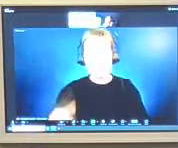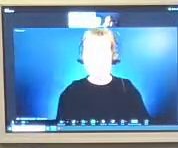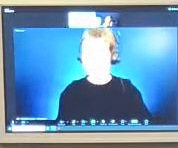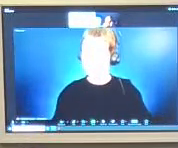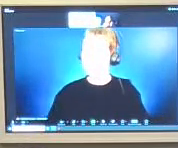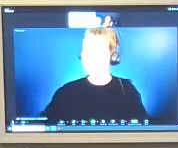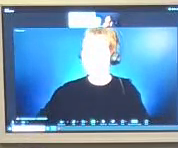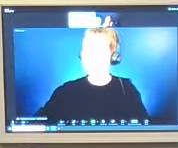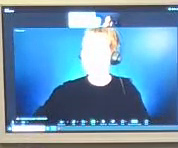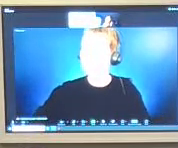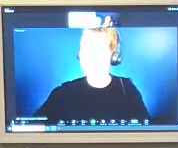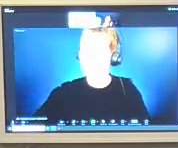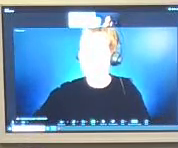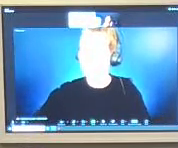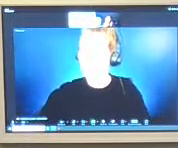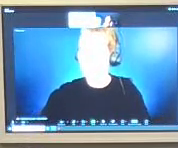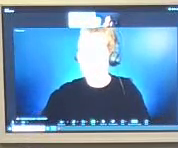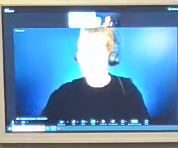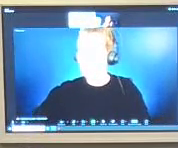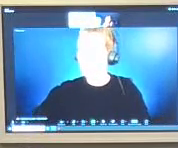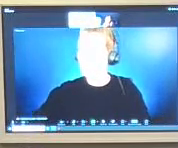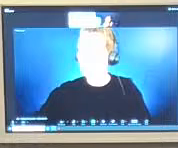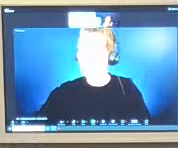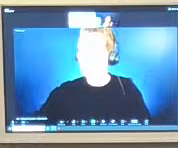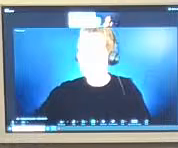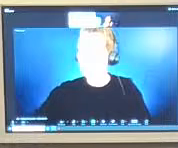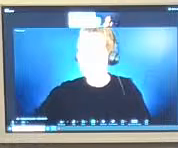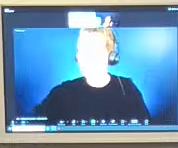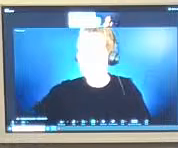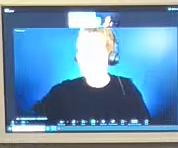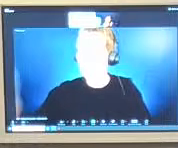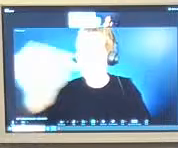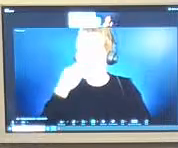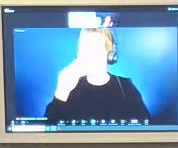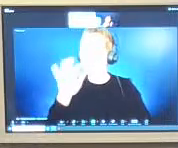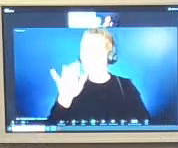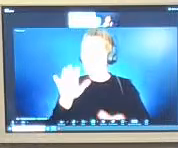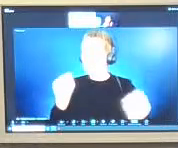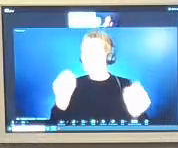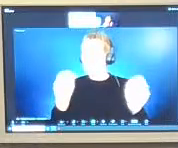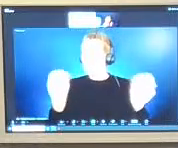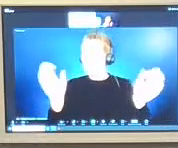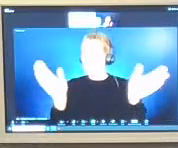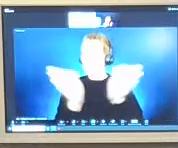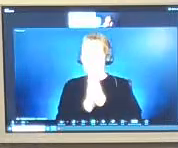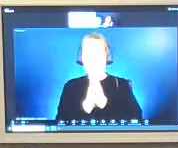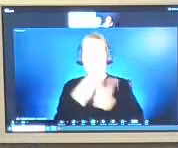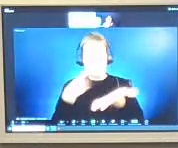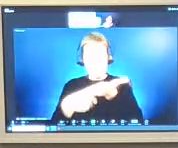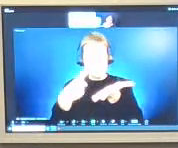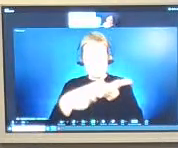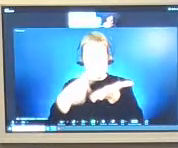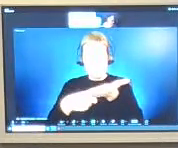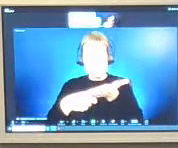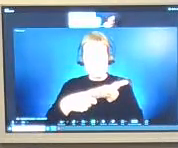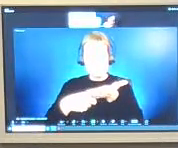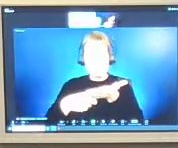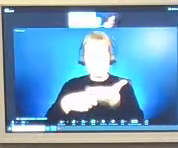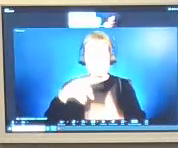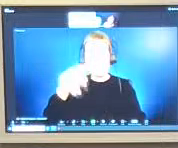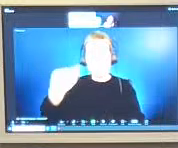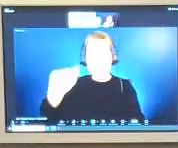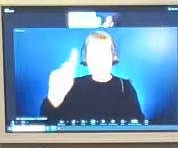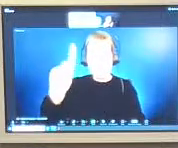be talking about our second annual Americans with Disabilities Act anniversary